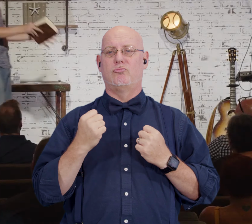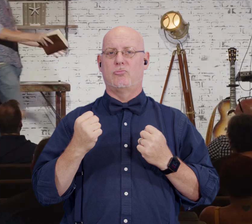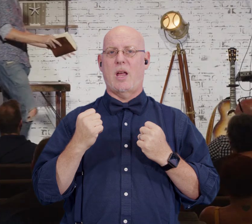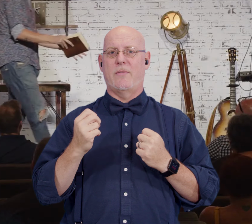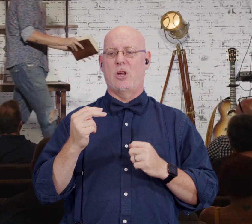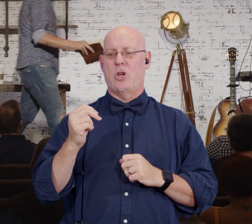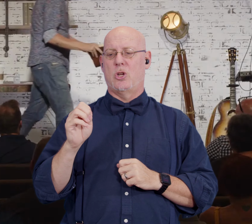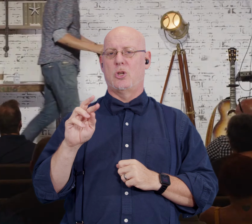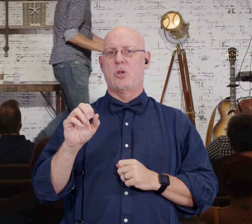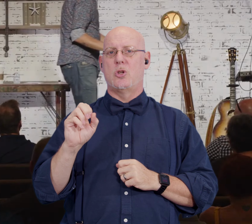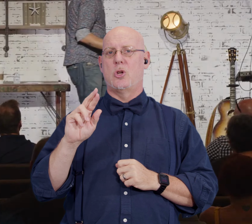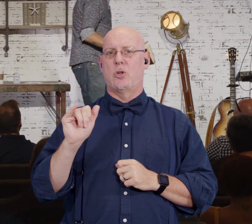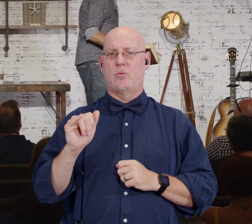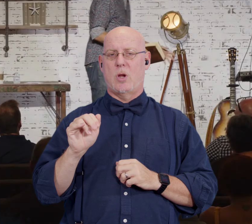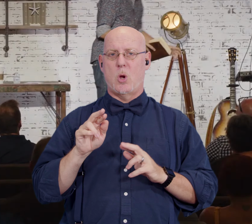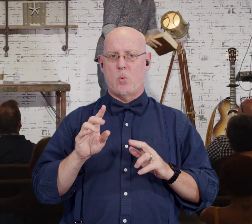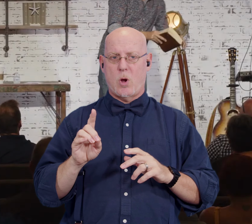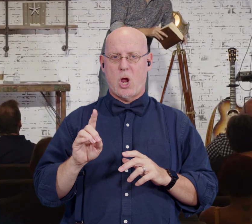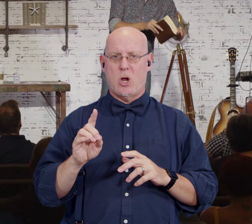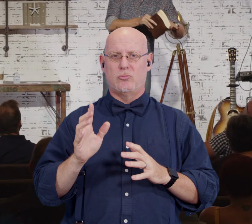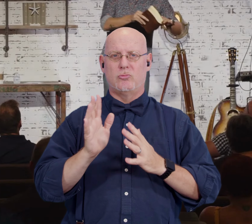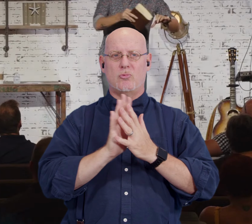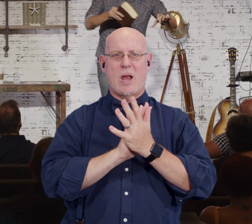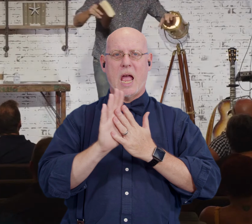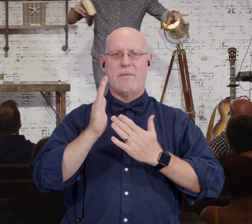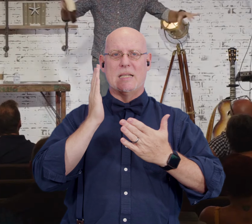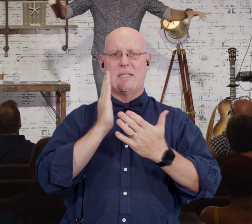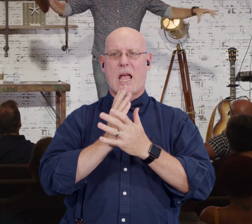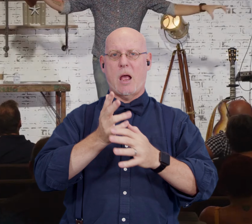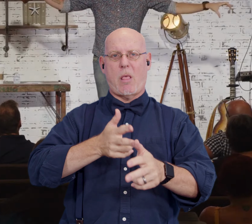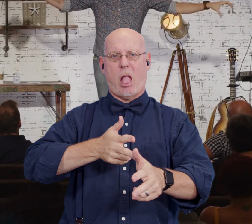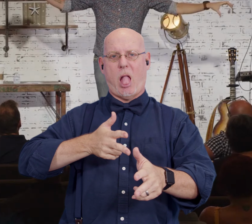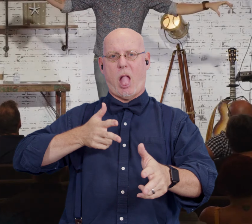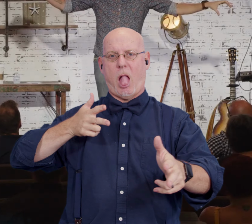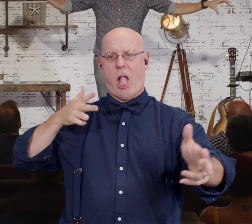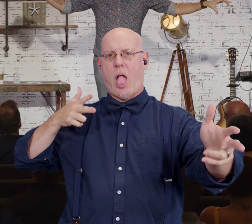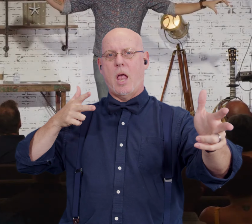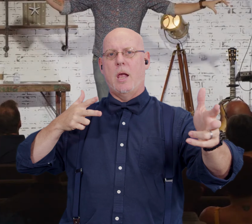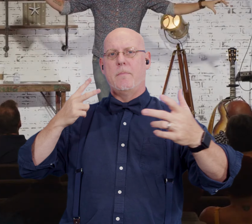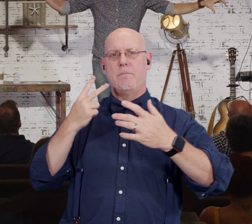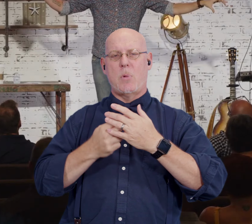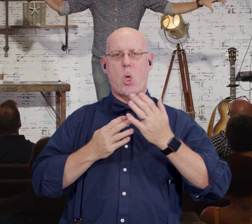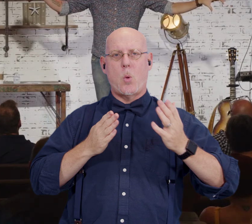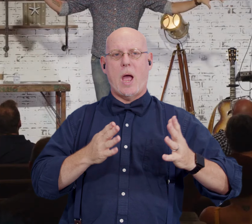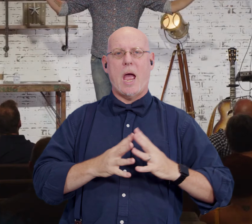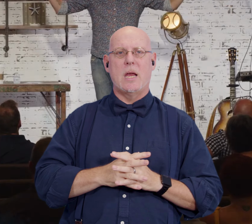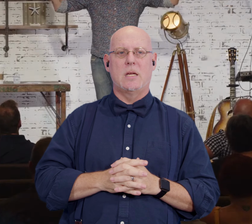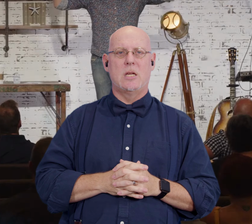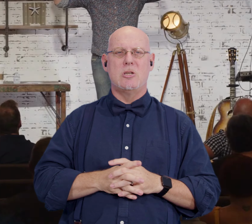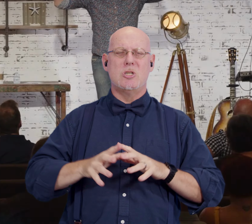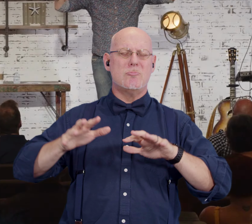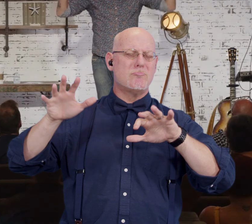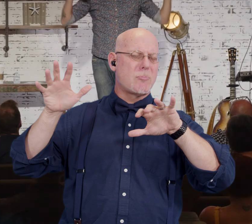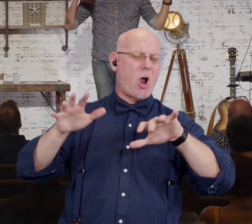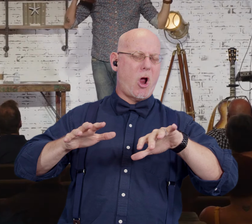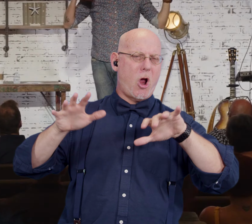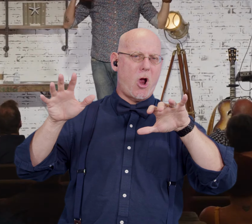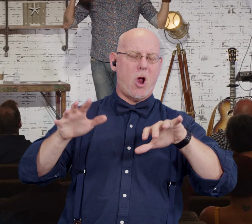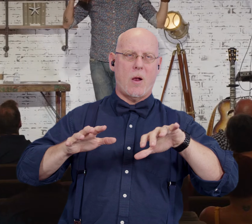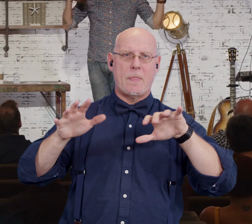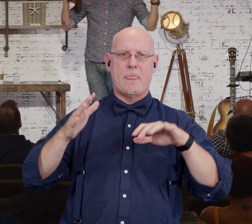been driving down Nursery Road and those traffic just stopped, lined up, going both directions, pouring